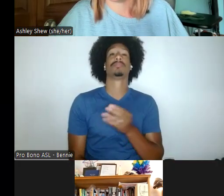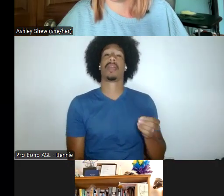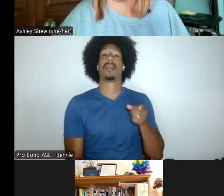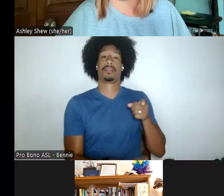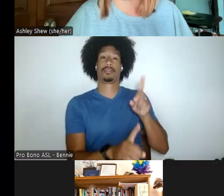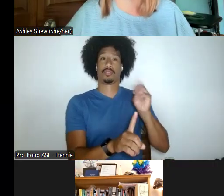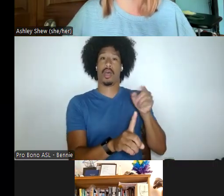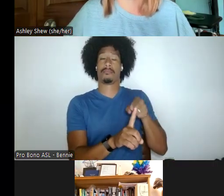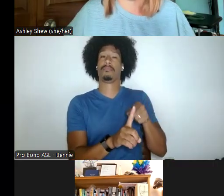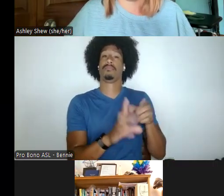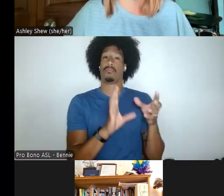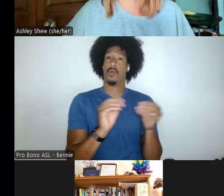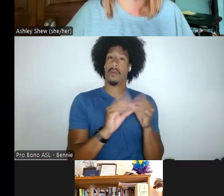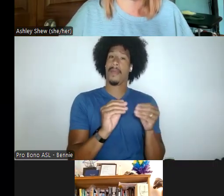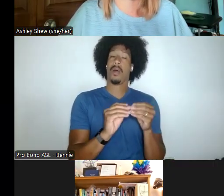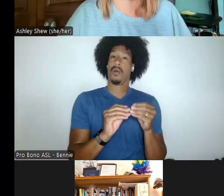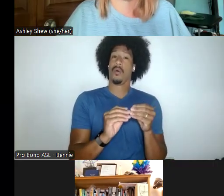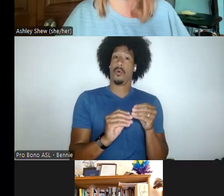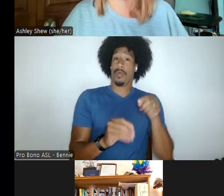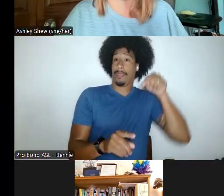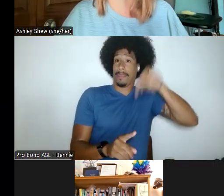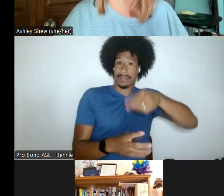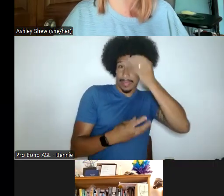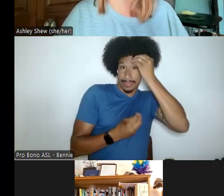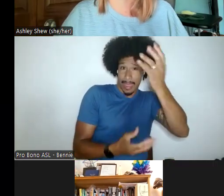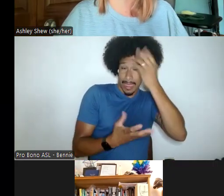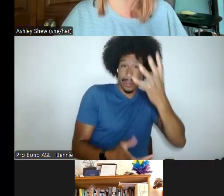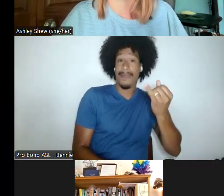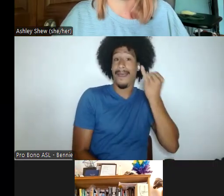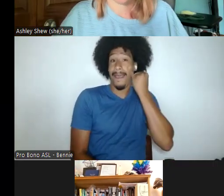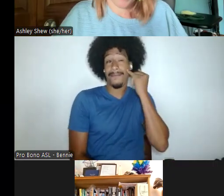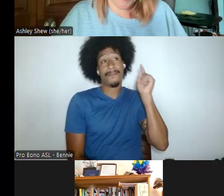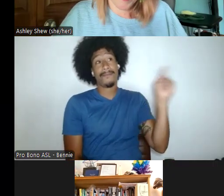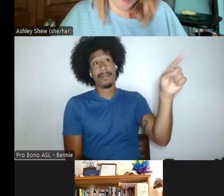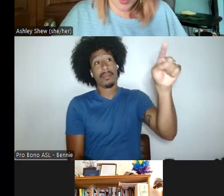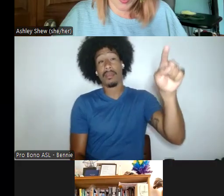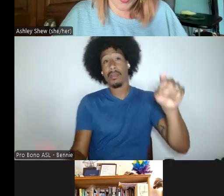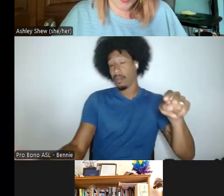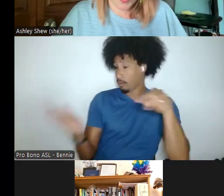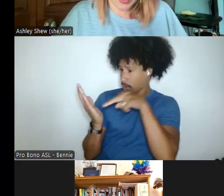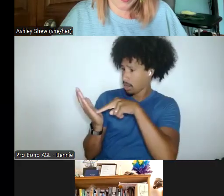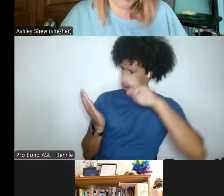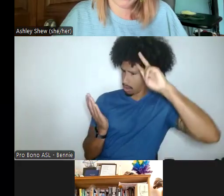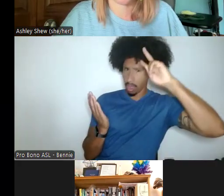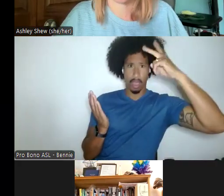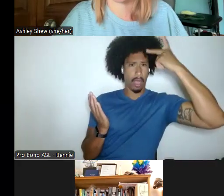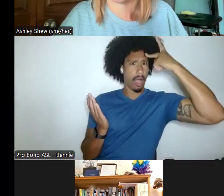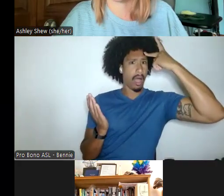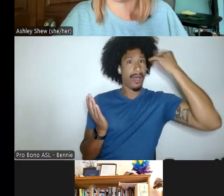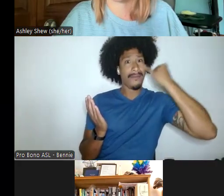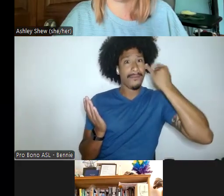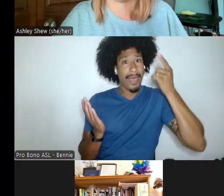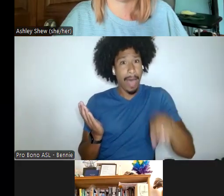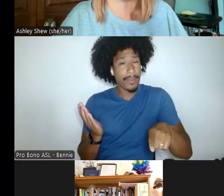this data, if understood by like the wrong people, could leave particularly